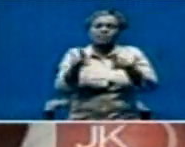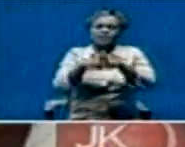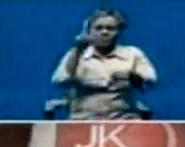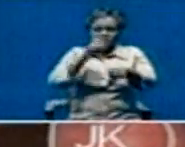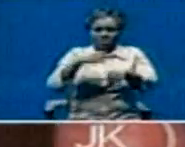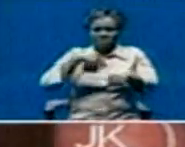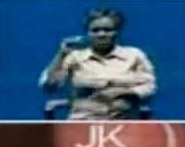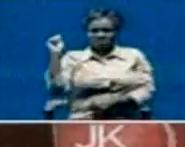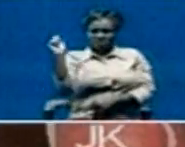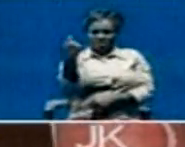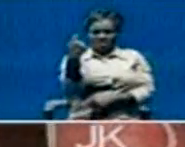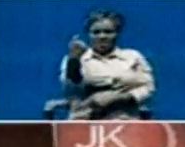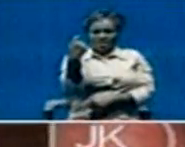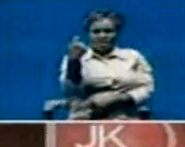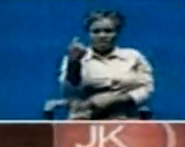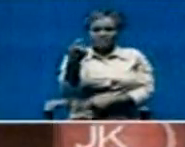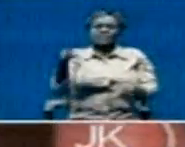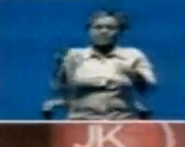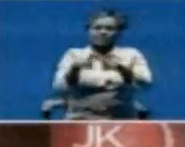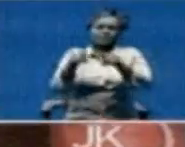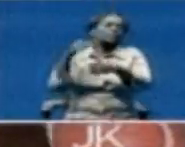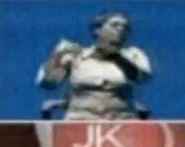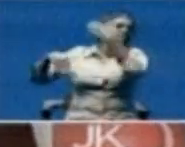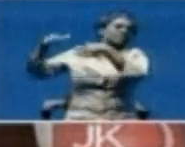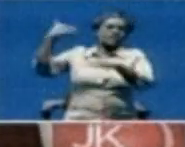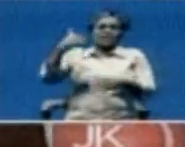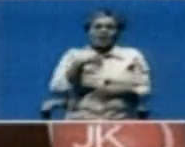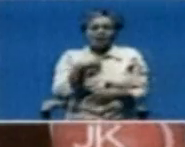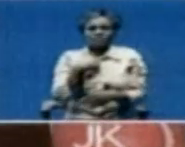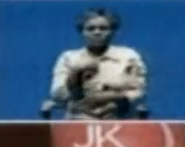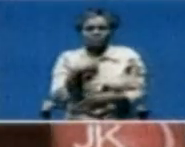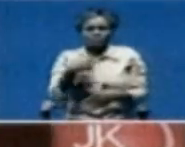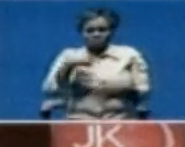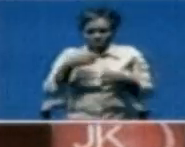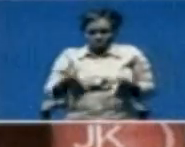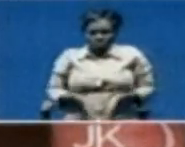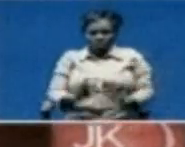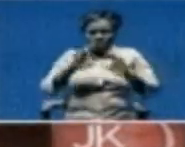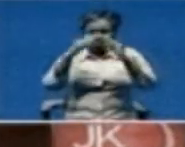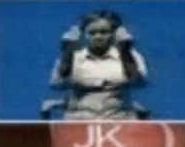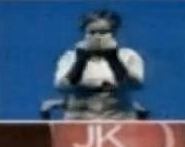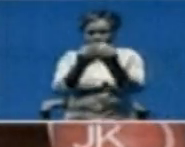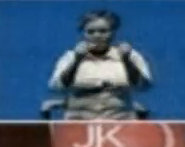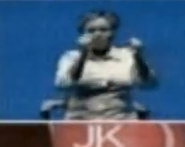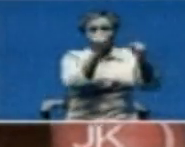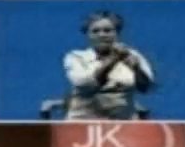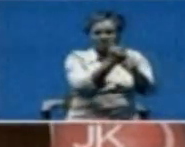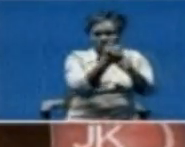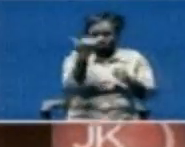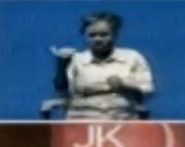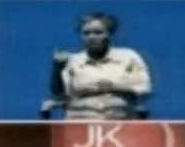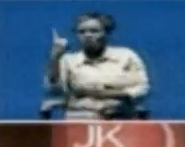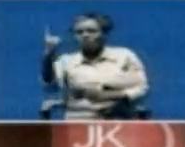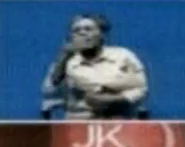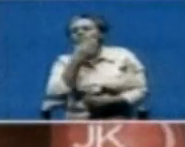my cousins, because we all have the same history, colonialism. I was born in a family of 11 children. One mother, one